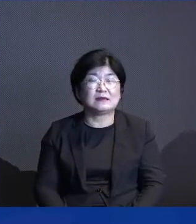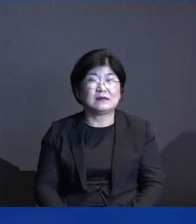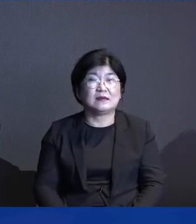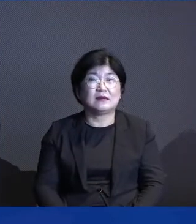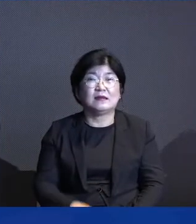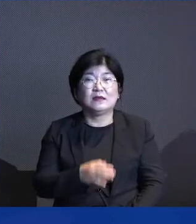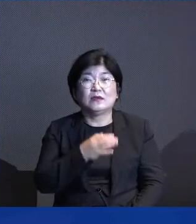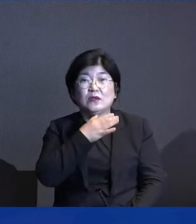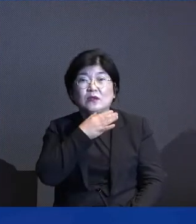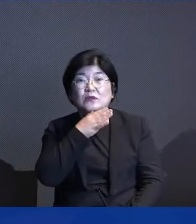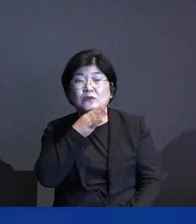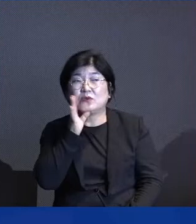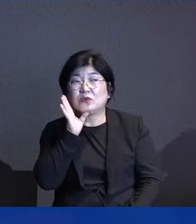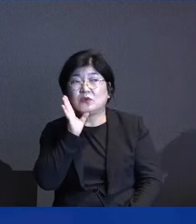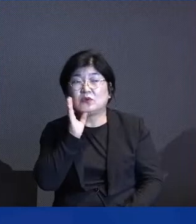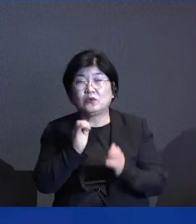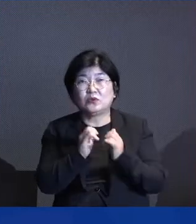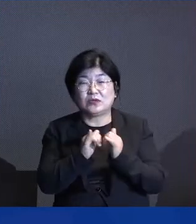well as